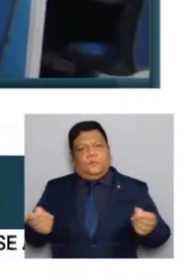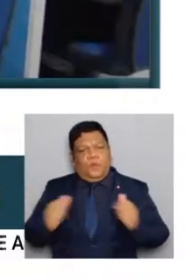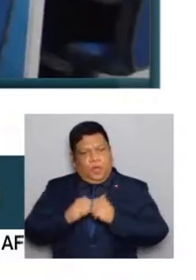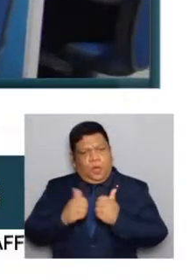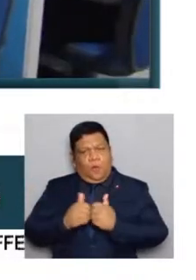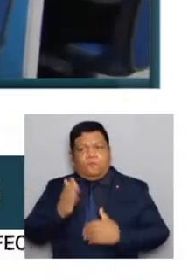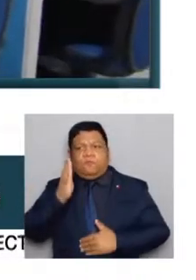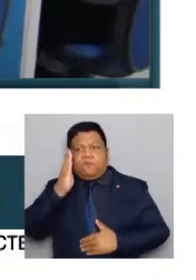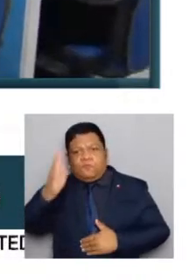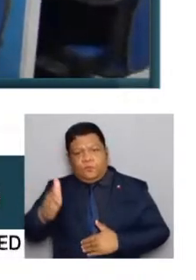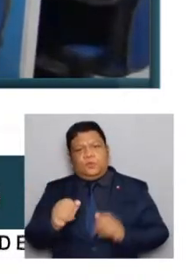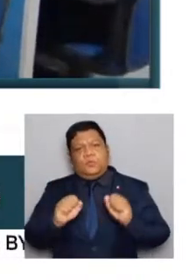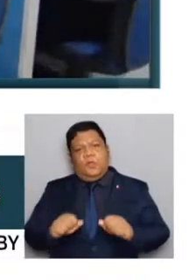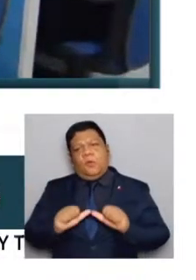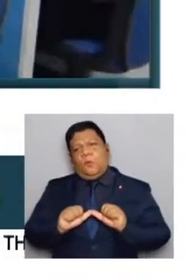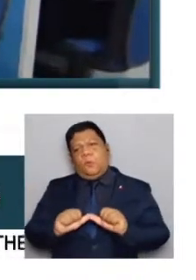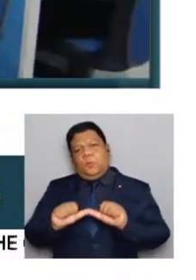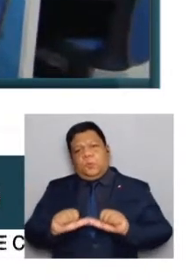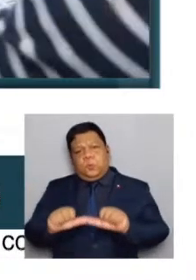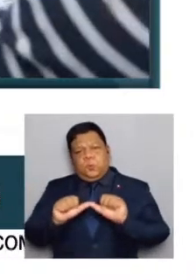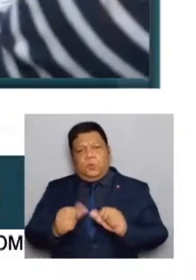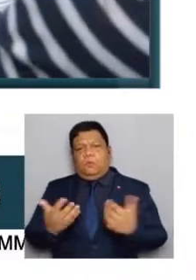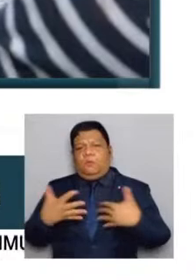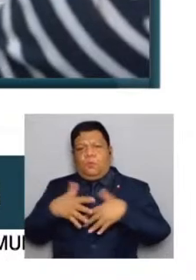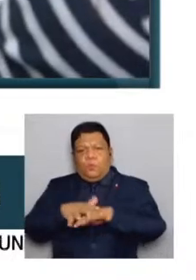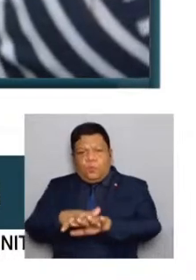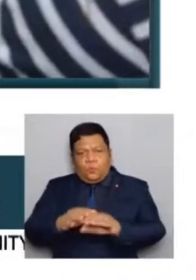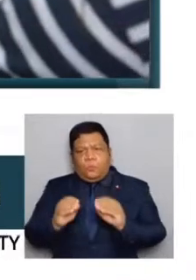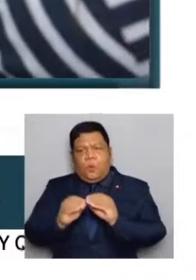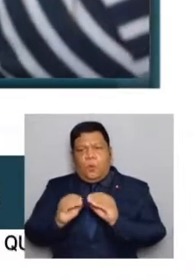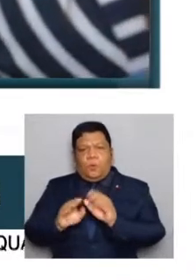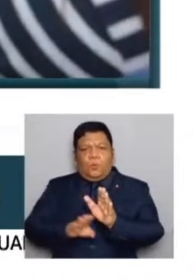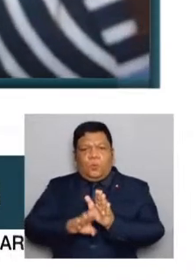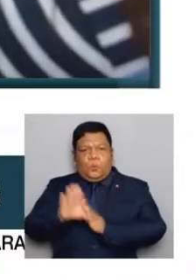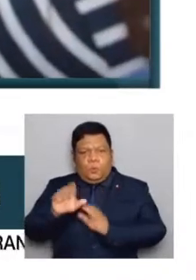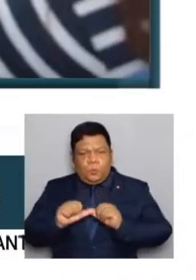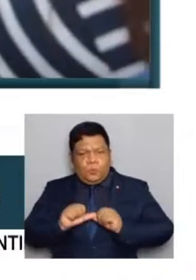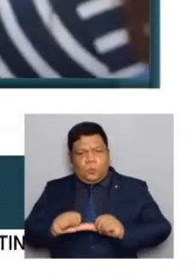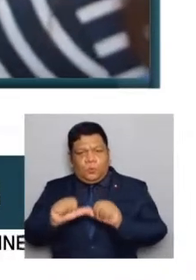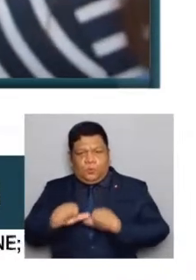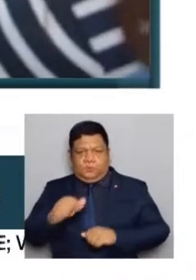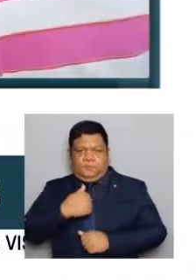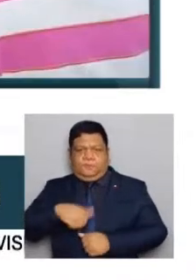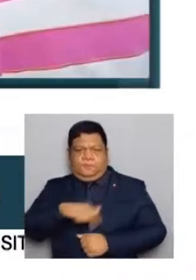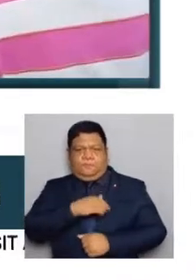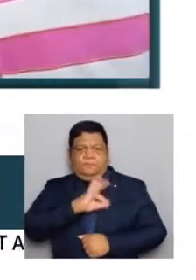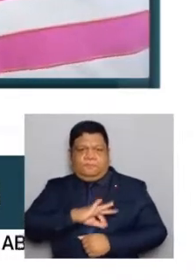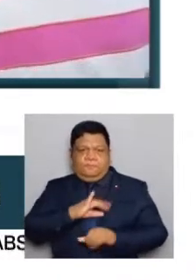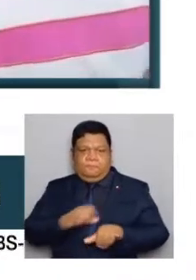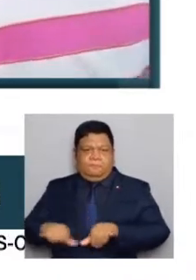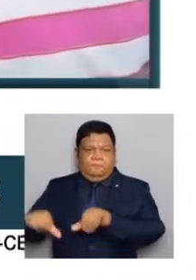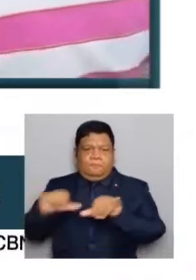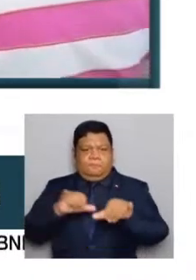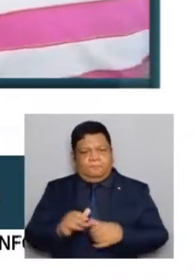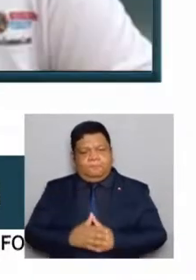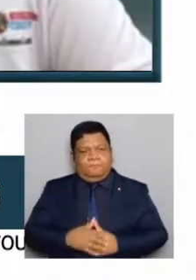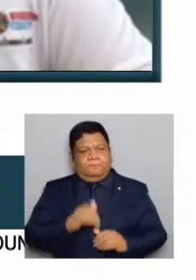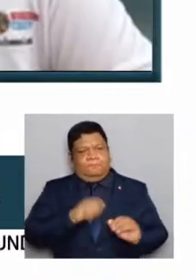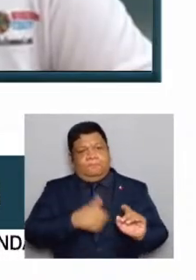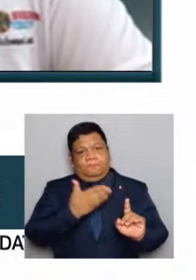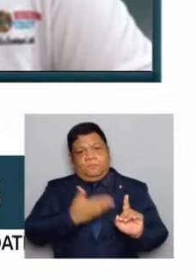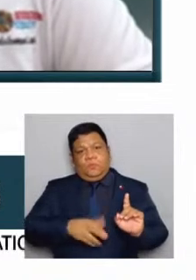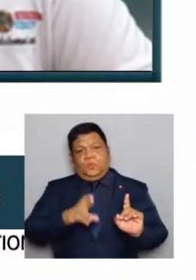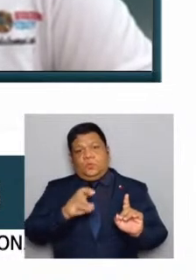future for everyone, an inclusive and sustainable development that we could all benefit from. Well, Roslyn Messina, UN